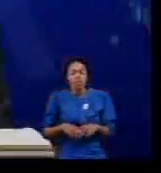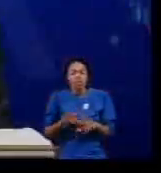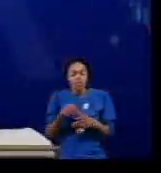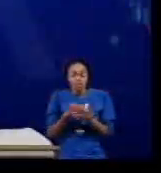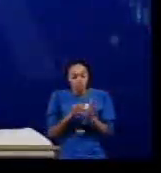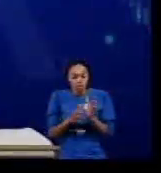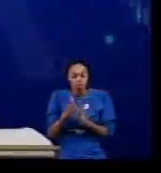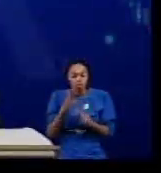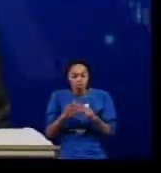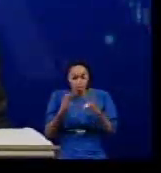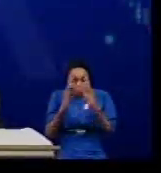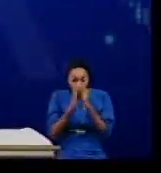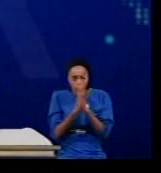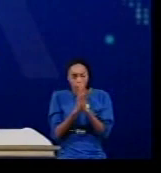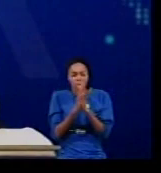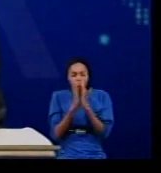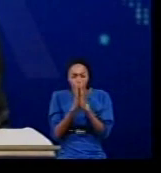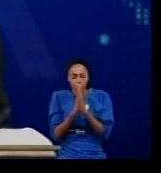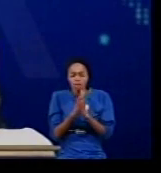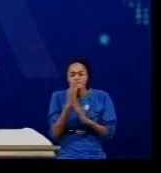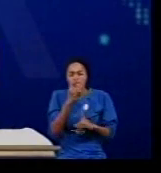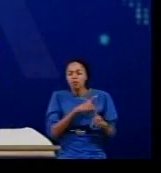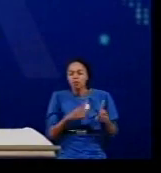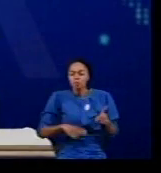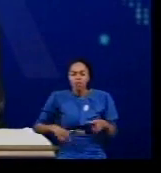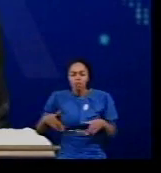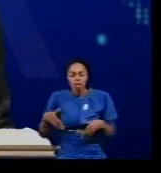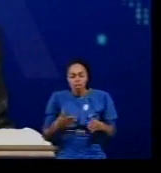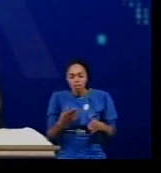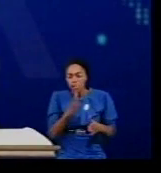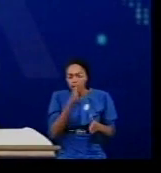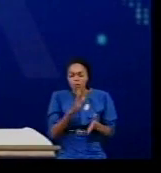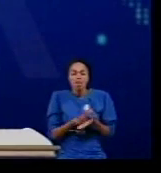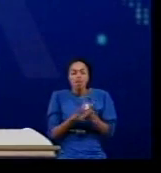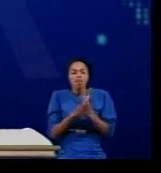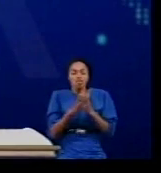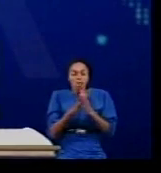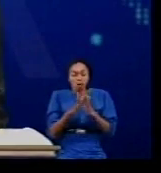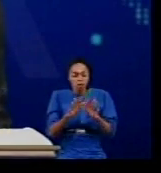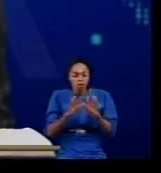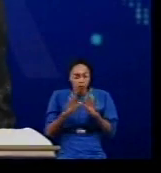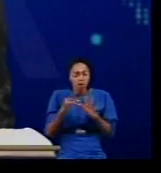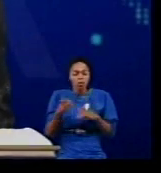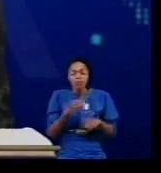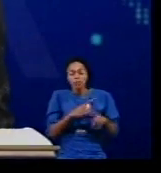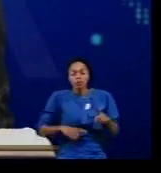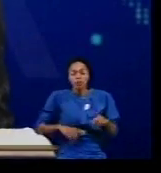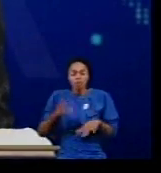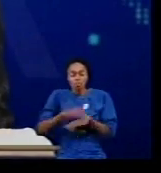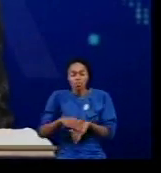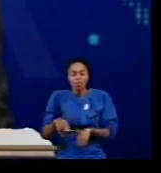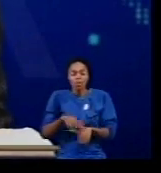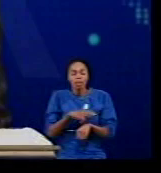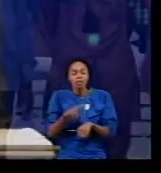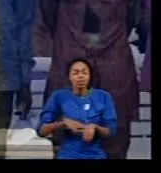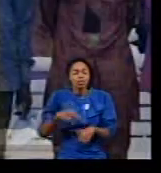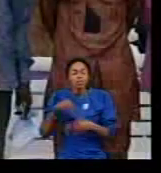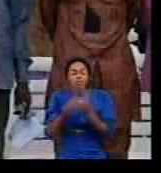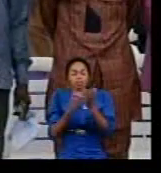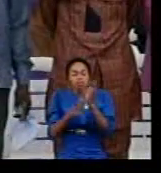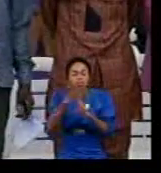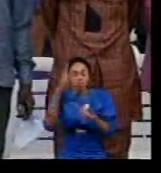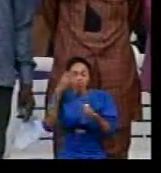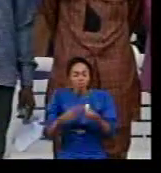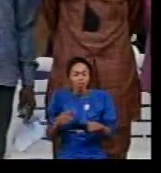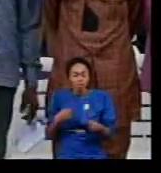And then again, there was, you know, going back into their evil ways, into their sin. As you come to chapter 2,